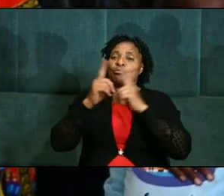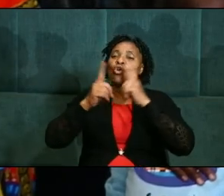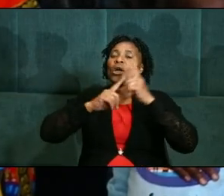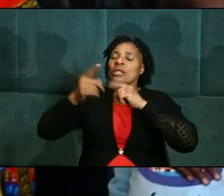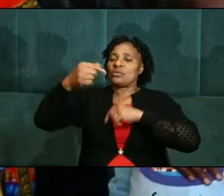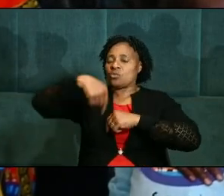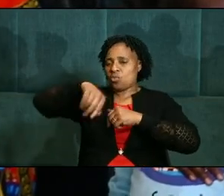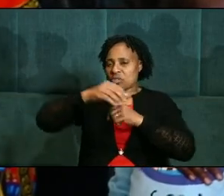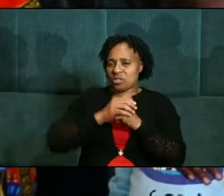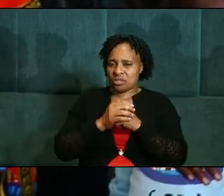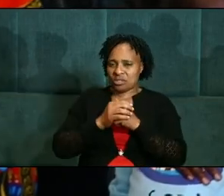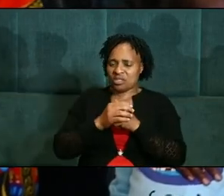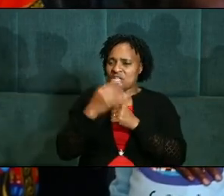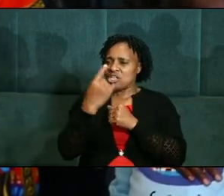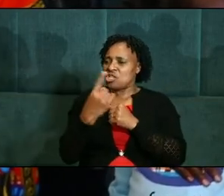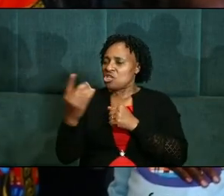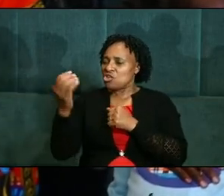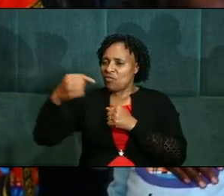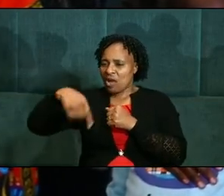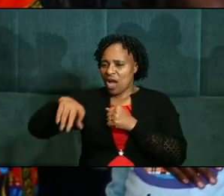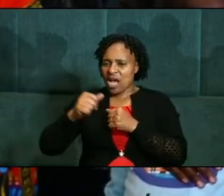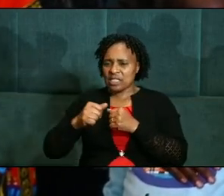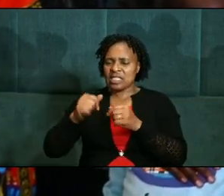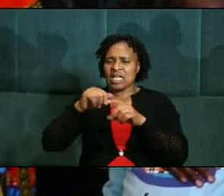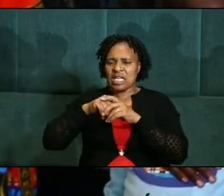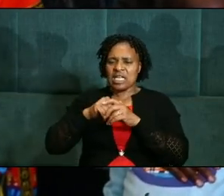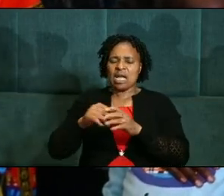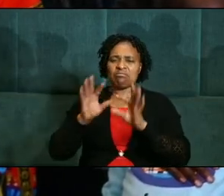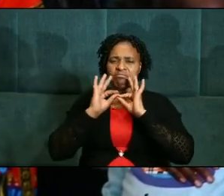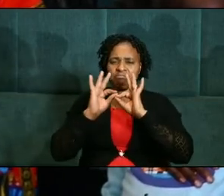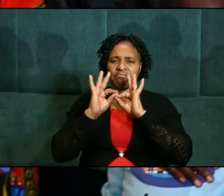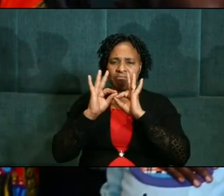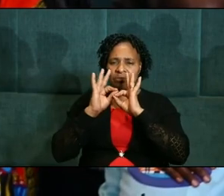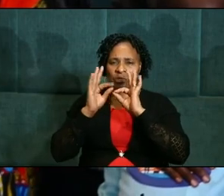us, to each one of us, in a very distinct manner.